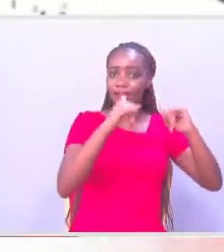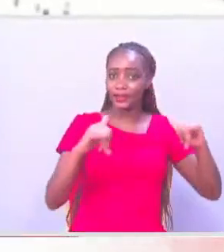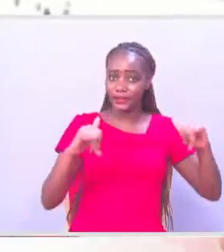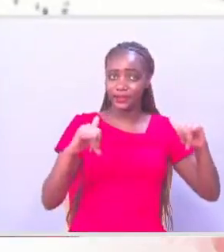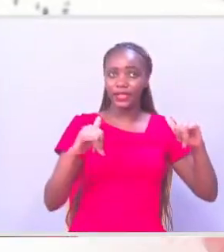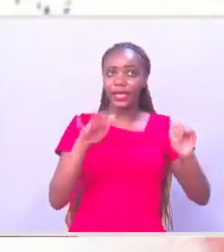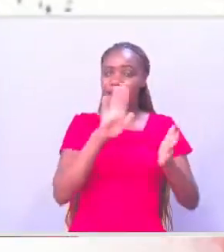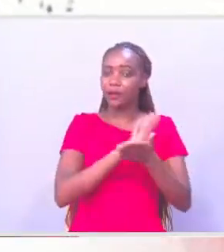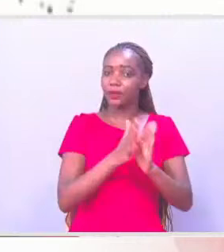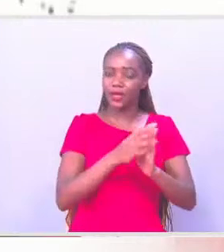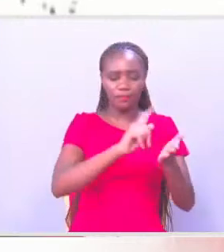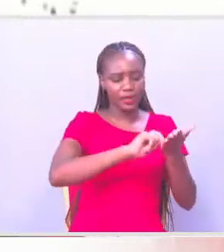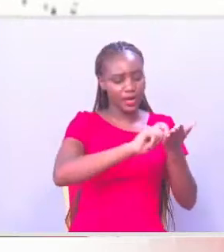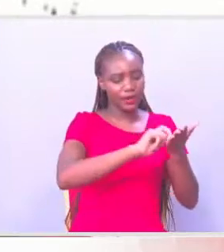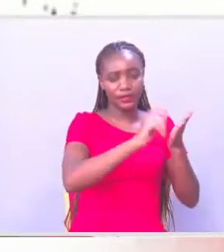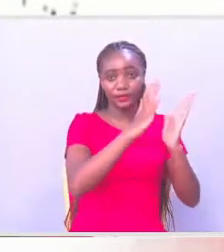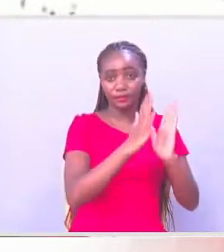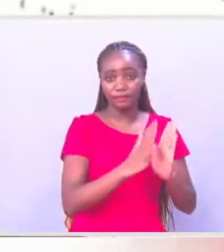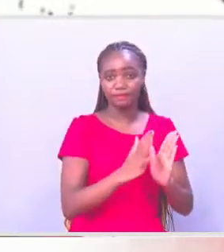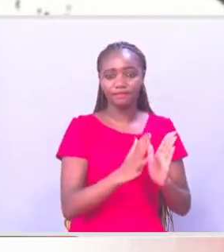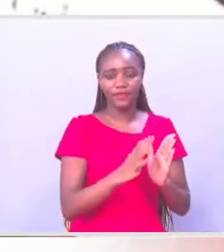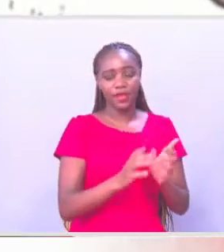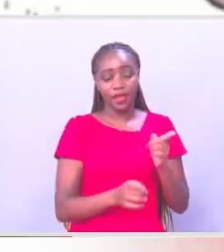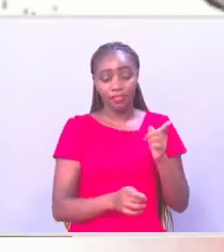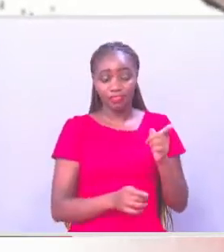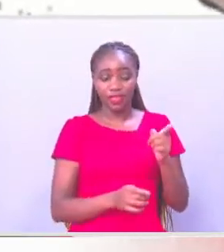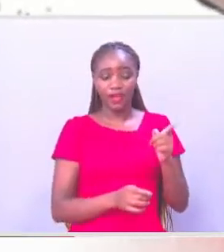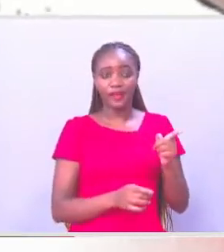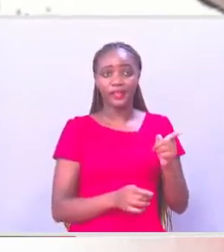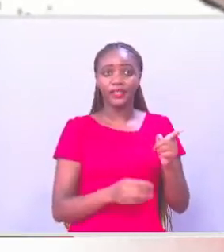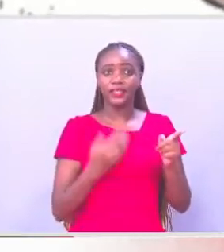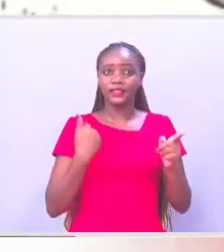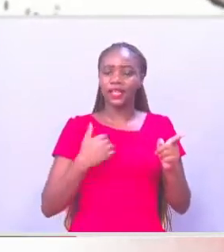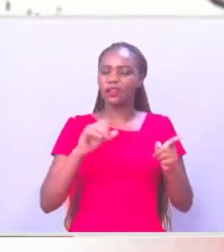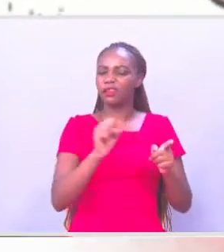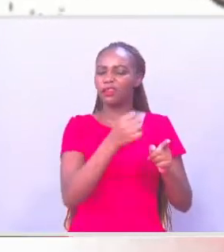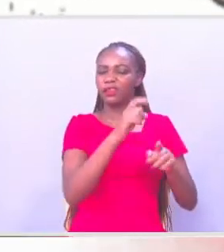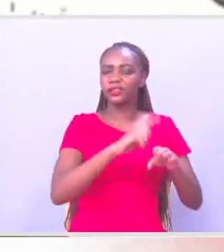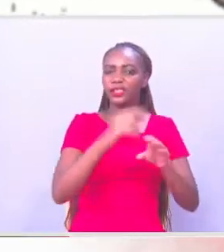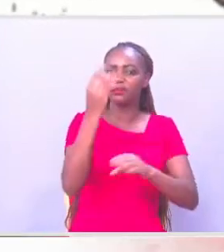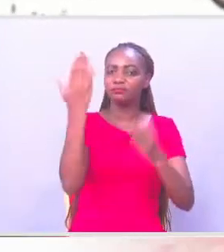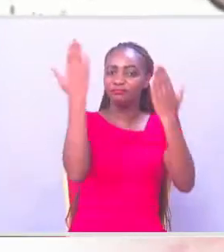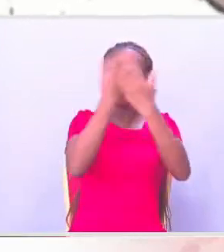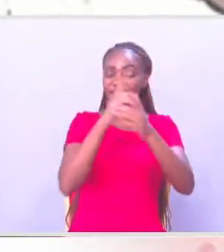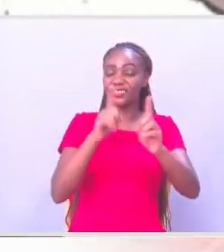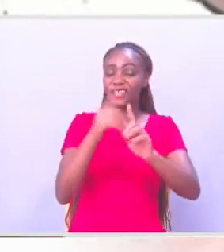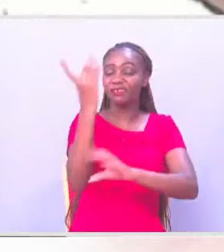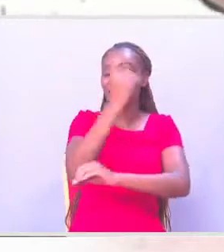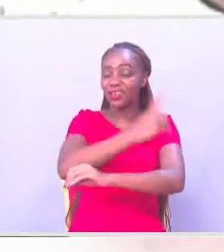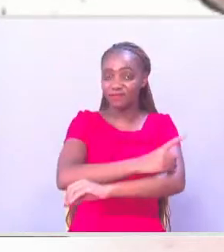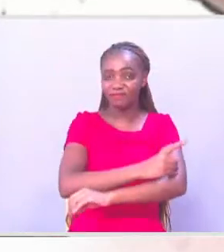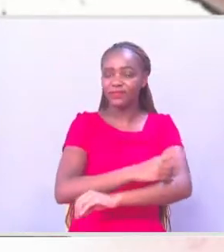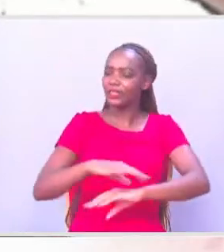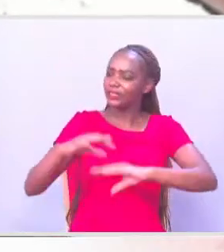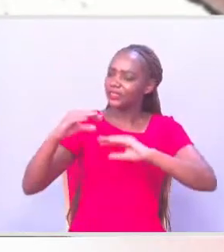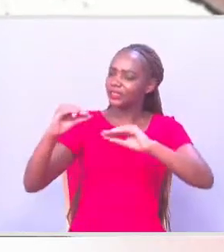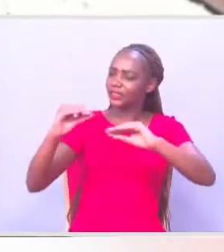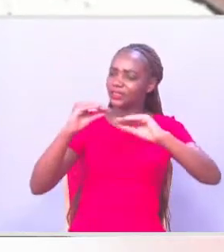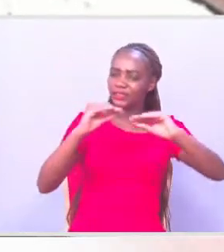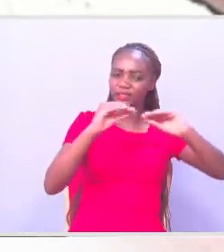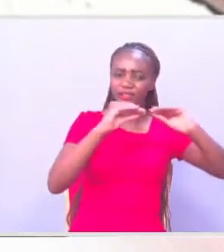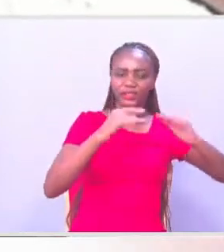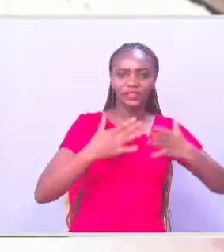kambi. Na hapo nilikuwa natembea usiku na mchana kukanso watu